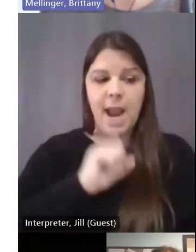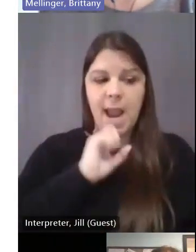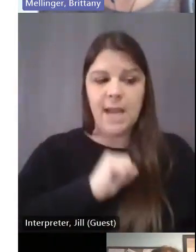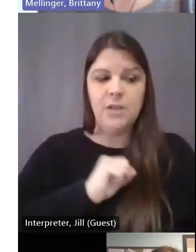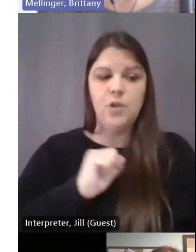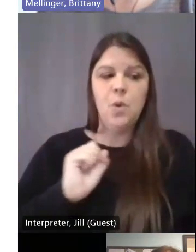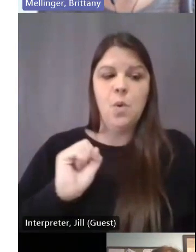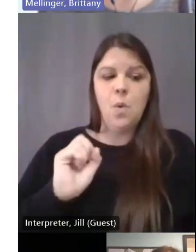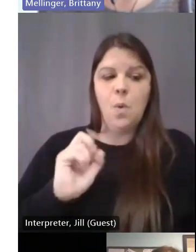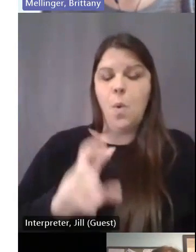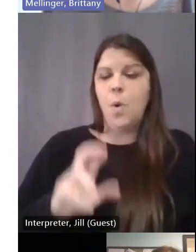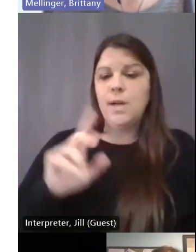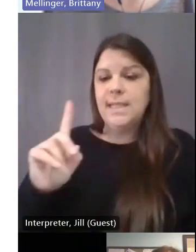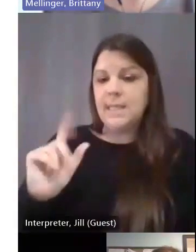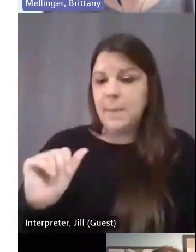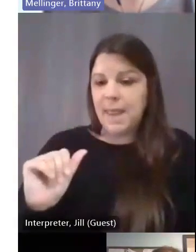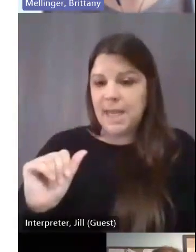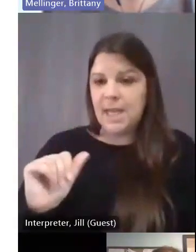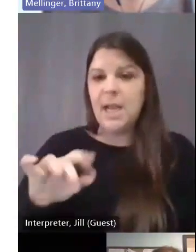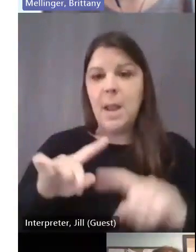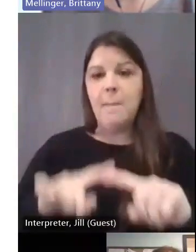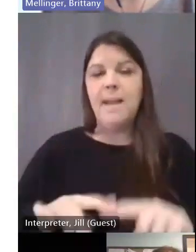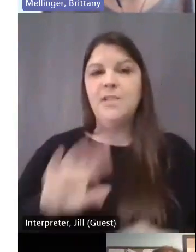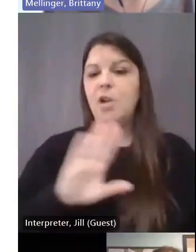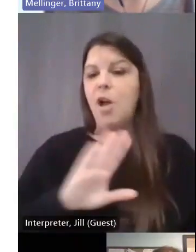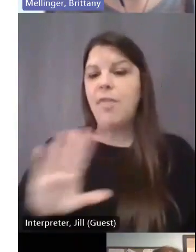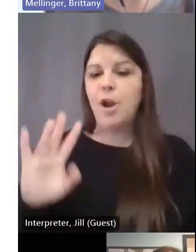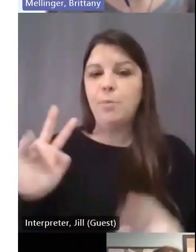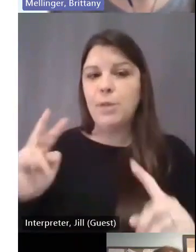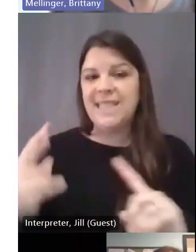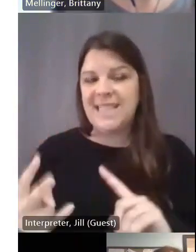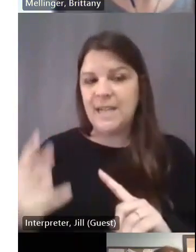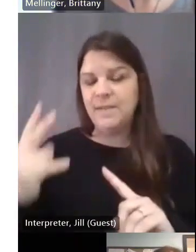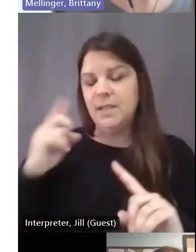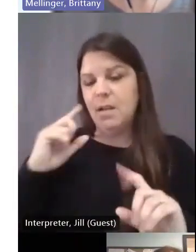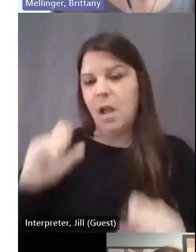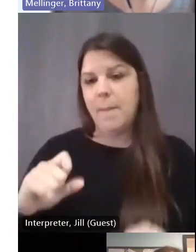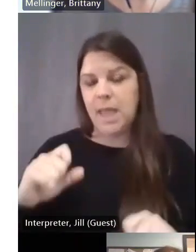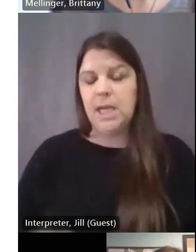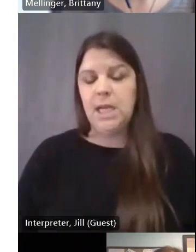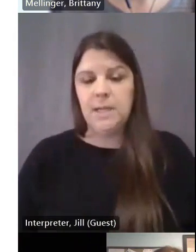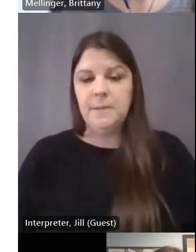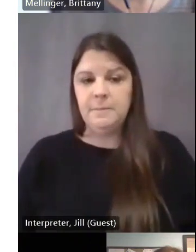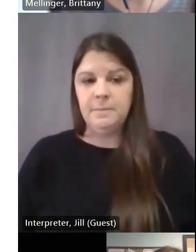of disability, based on someone's perceived ability.